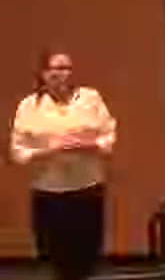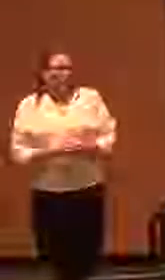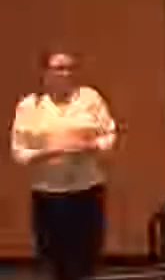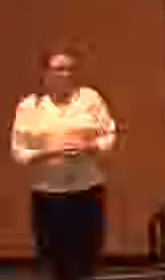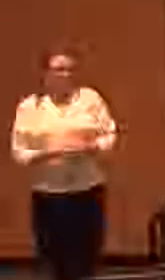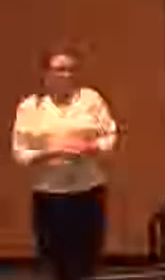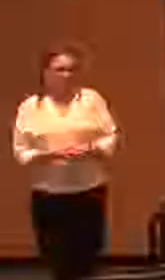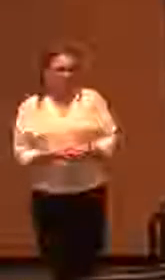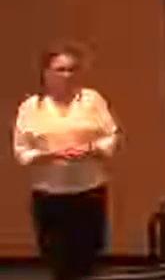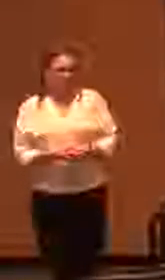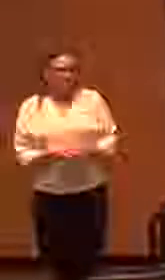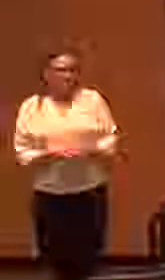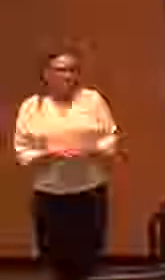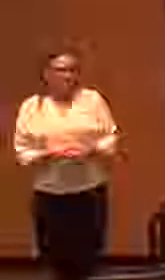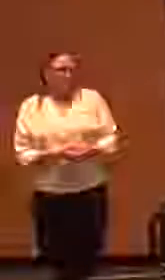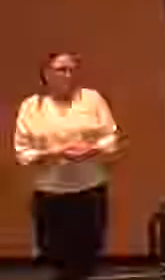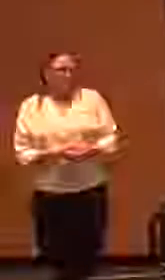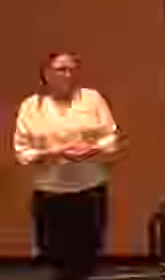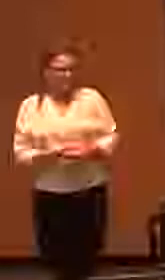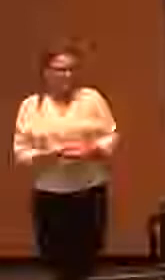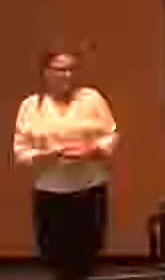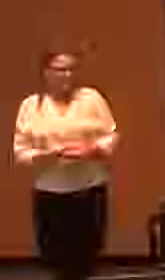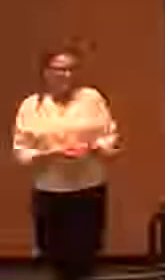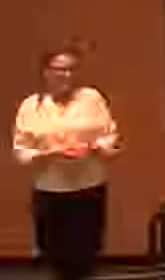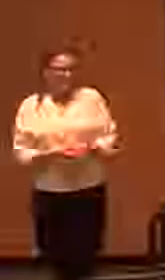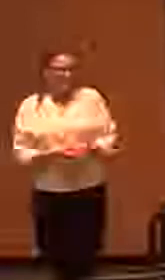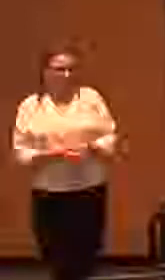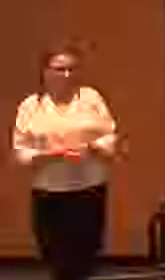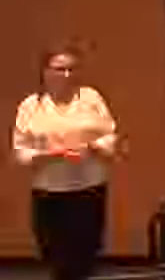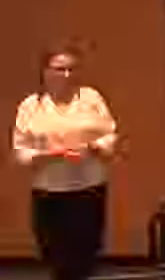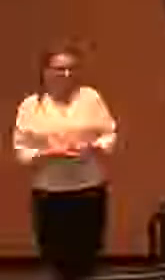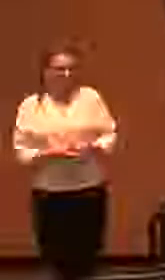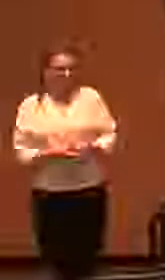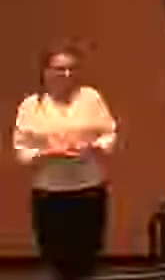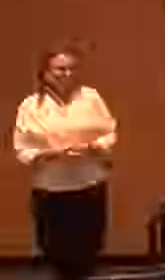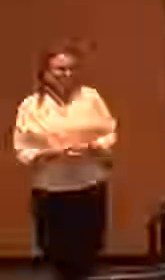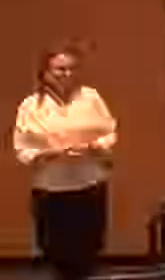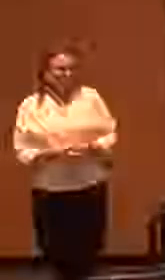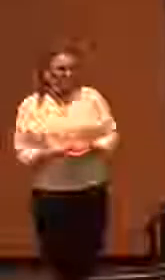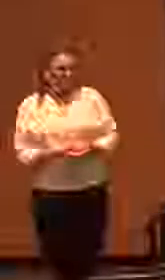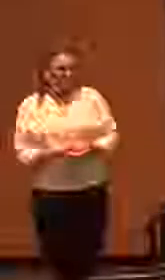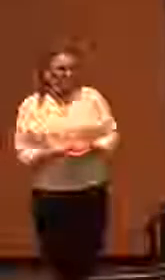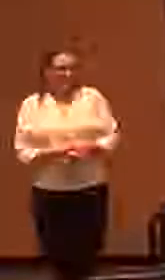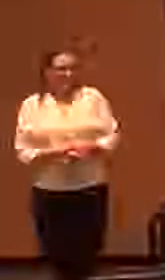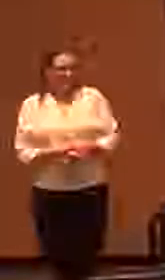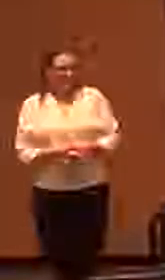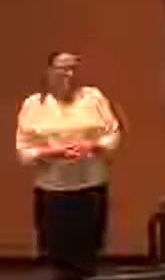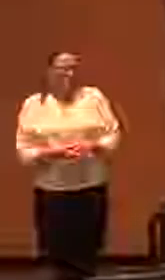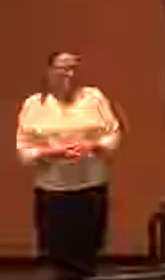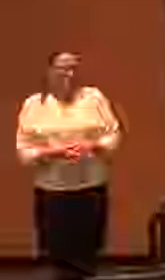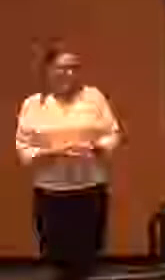doubled. And individuals are not going to university or post-secondary education. Skilled trades